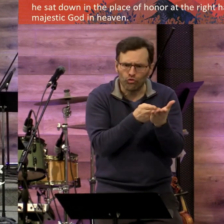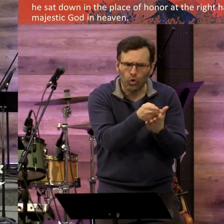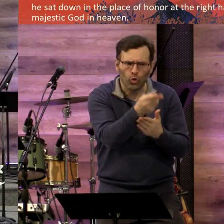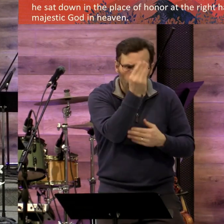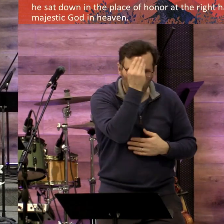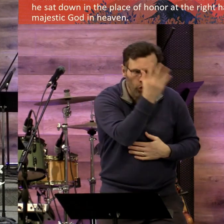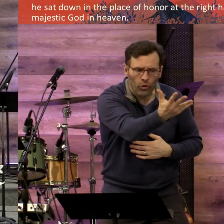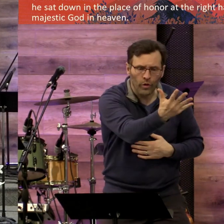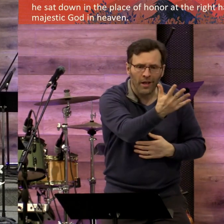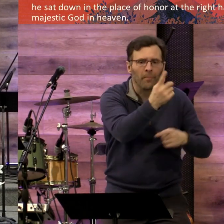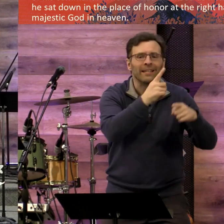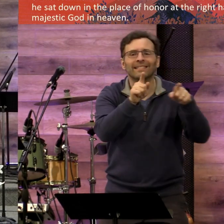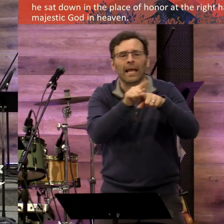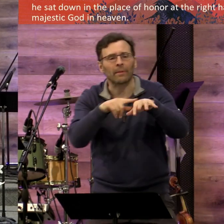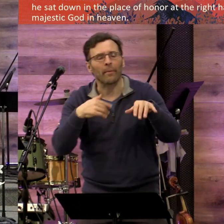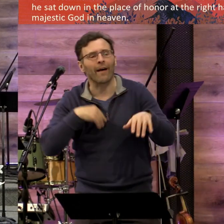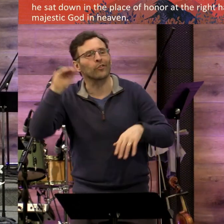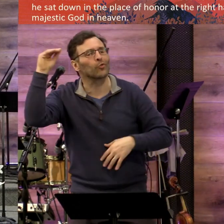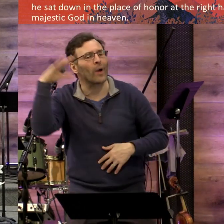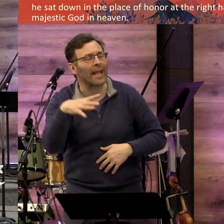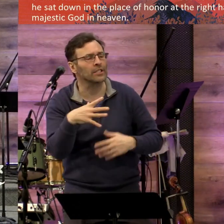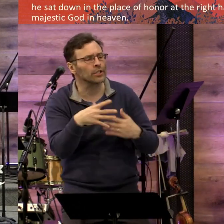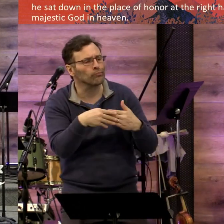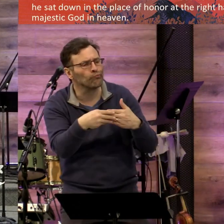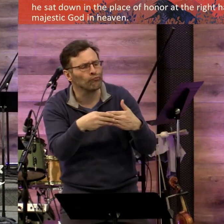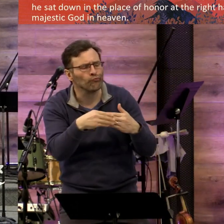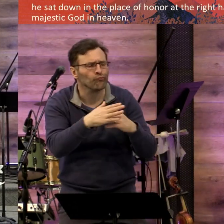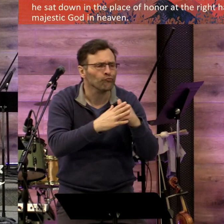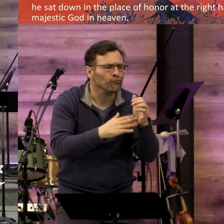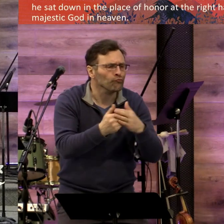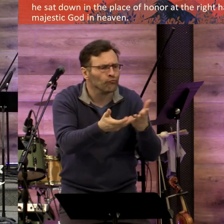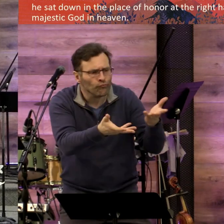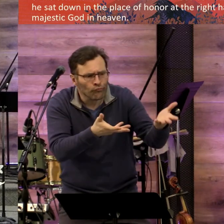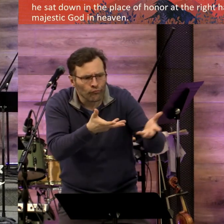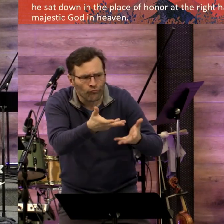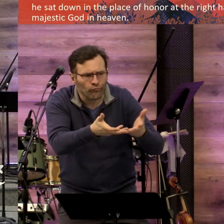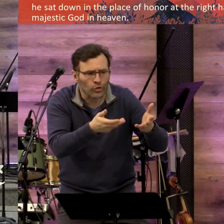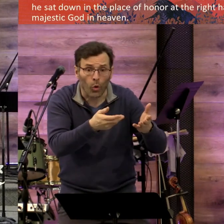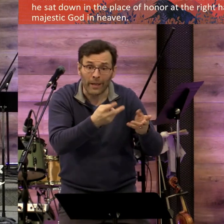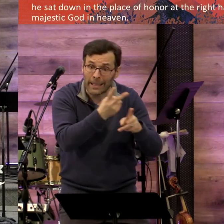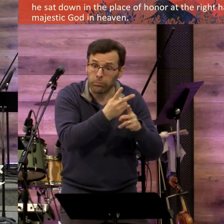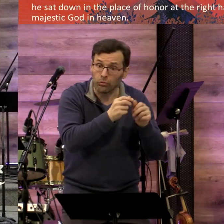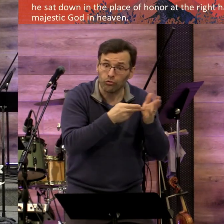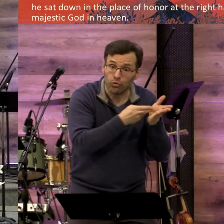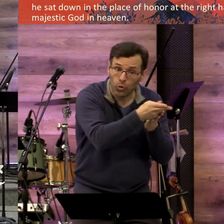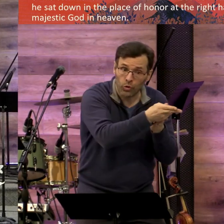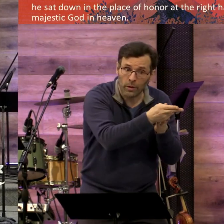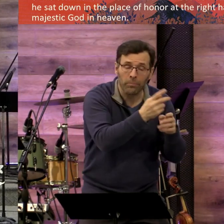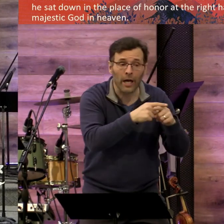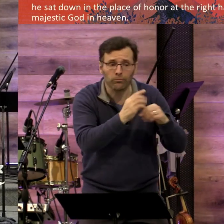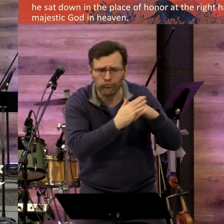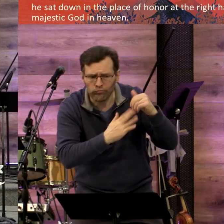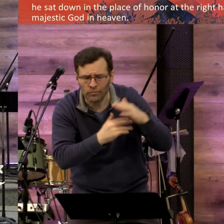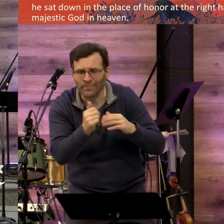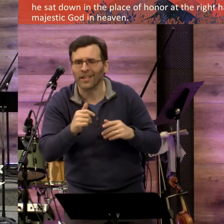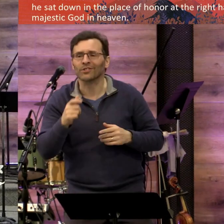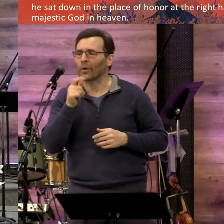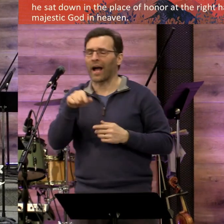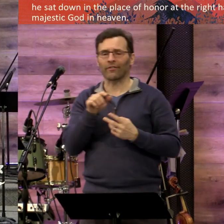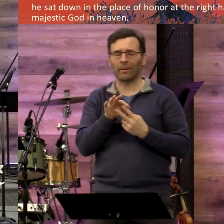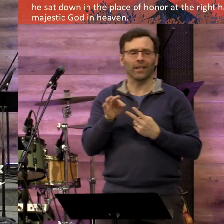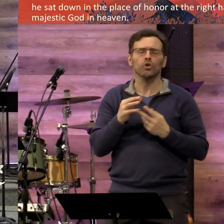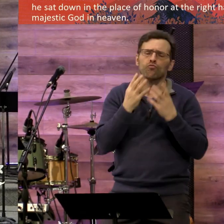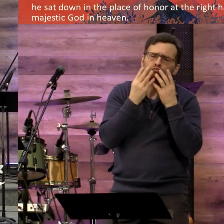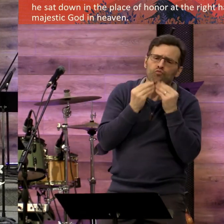time. And in this, he reveals to us the Father's nature and glory, that we don't have to choose between being